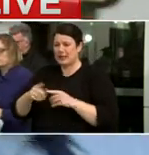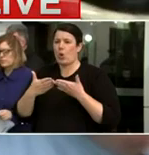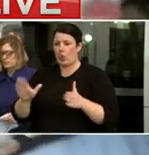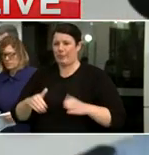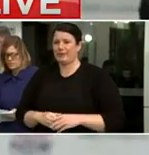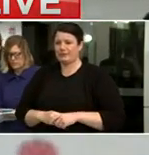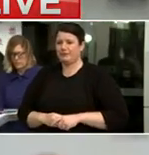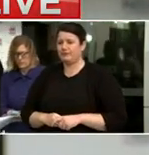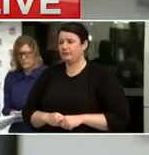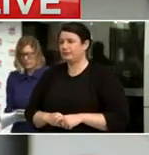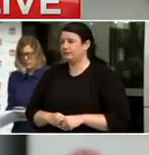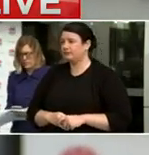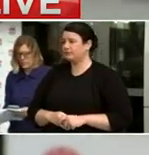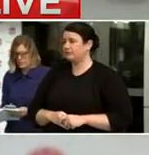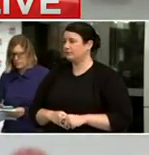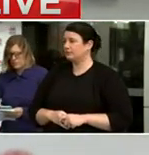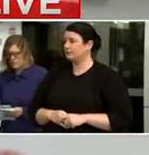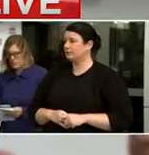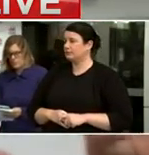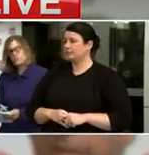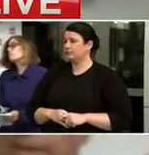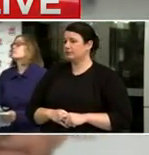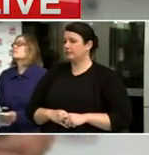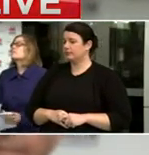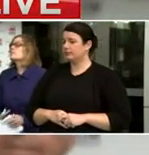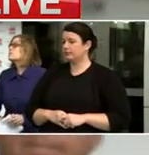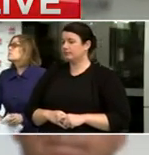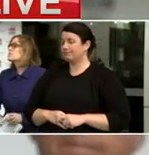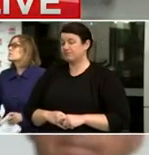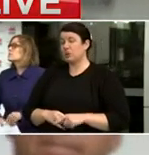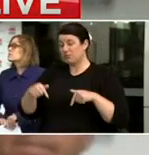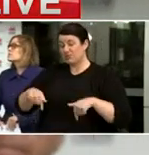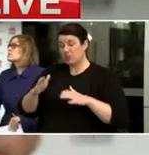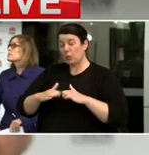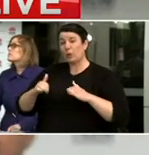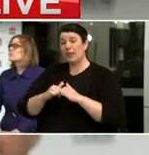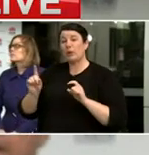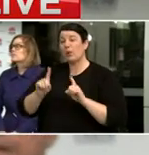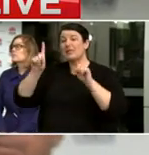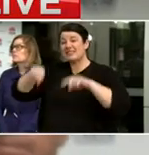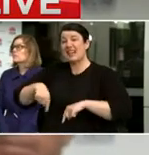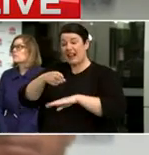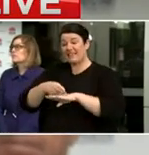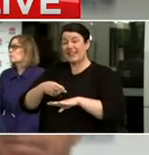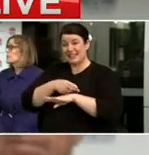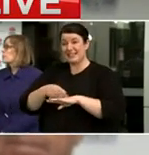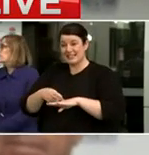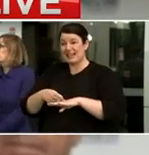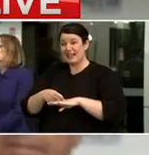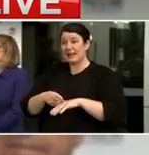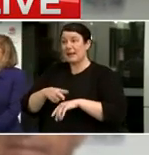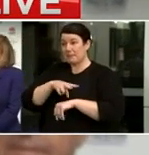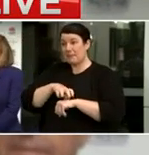Commissioner? Thank you, Dr. Chant. Here we are at the start of Easter. right around this state, police